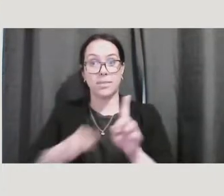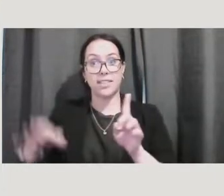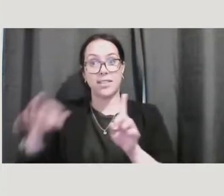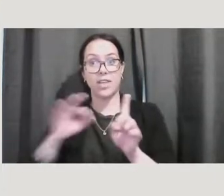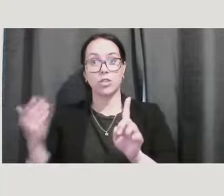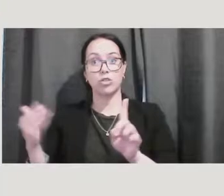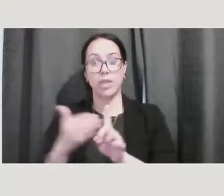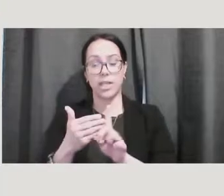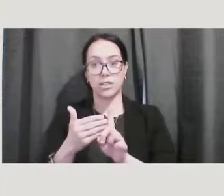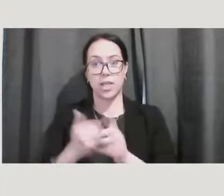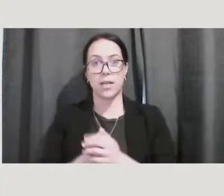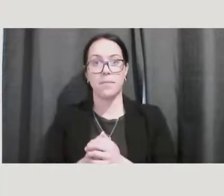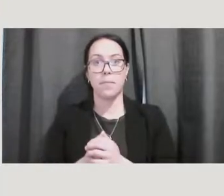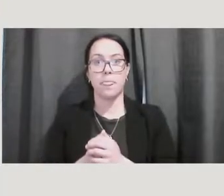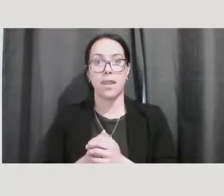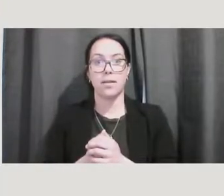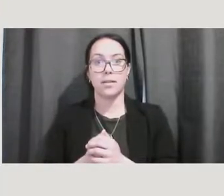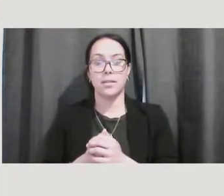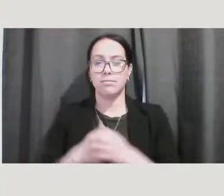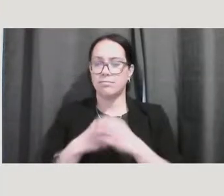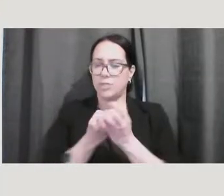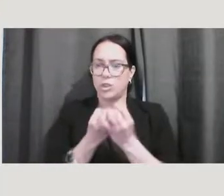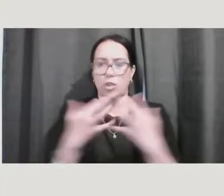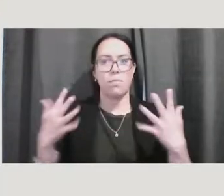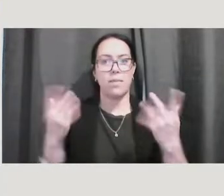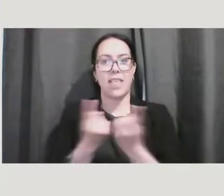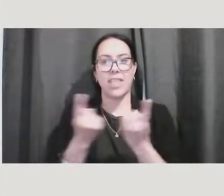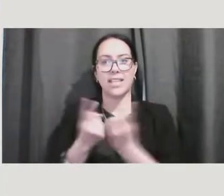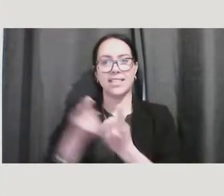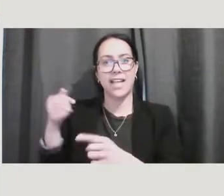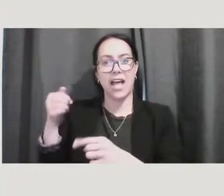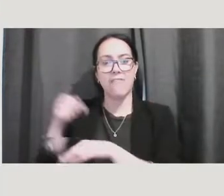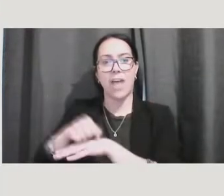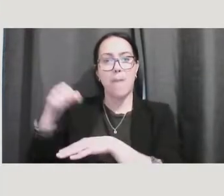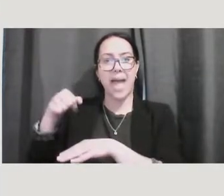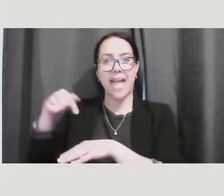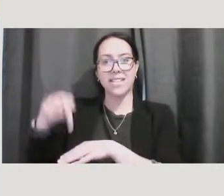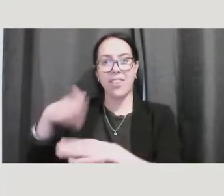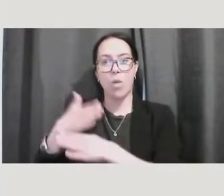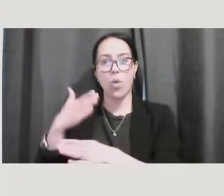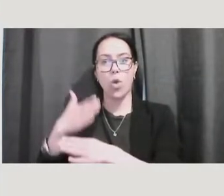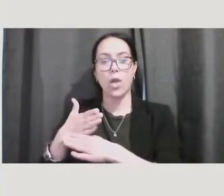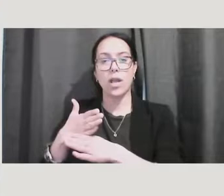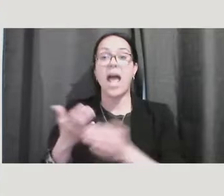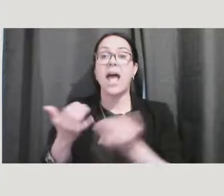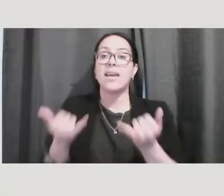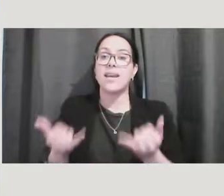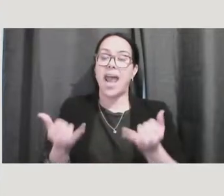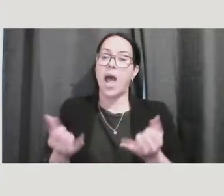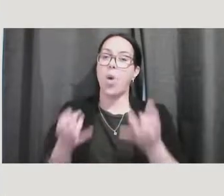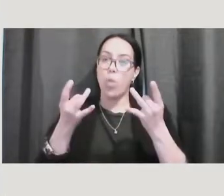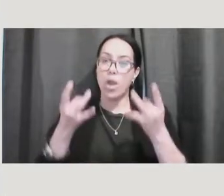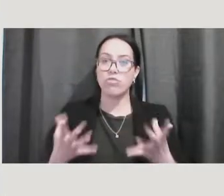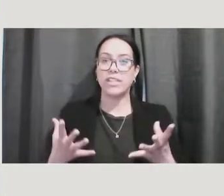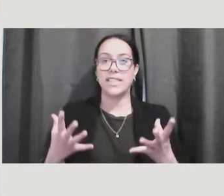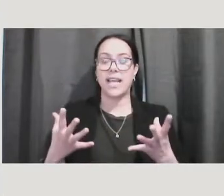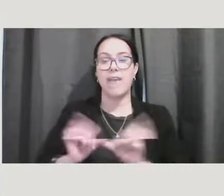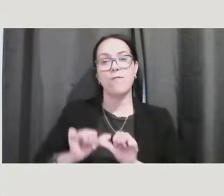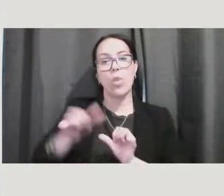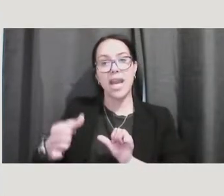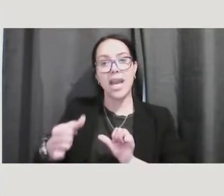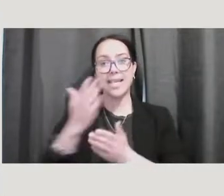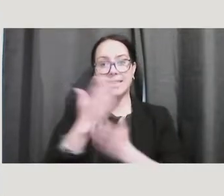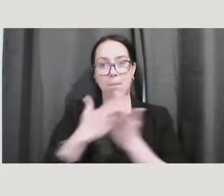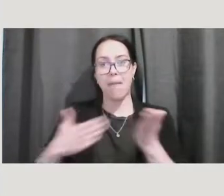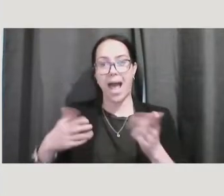a pretty transformative impact of that work now we're ready for the next leg of that Journey and we can't do it alone or we could